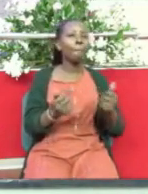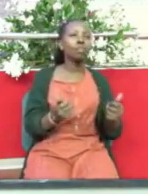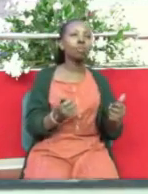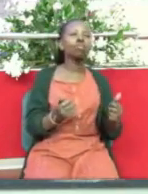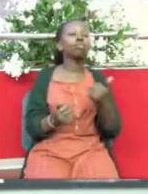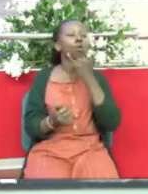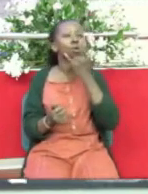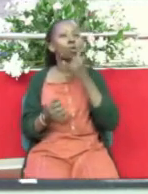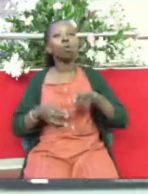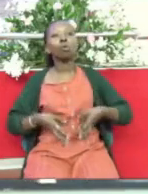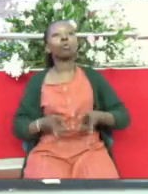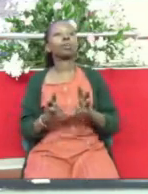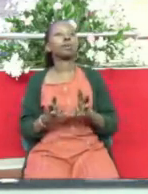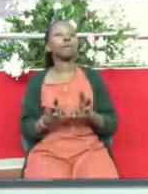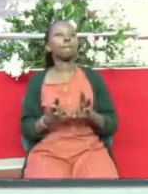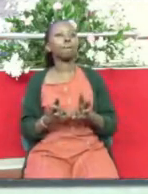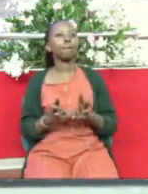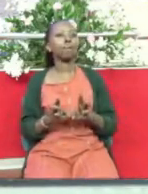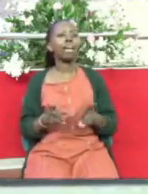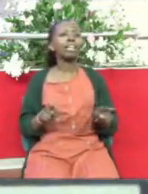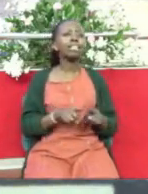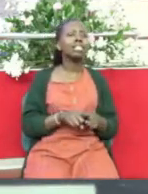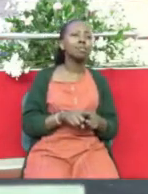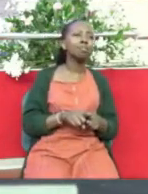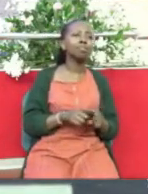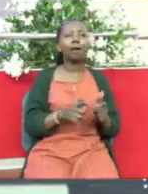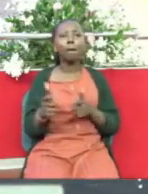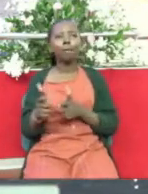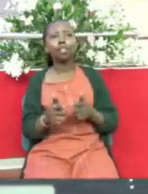And we fight the wrong enemy.